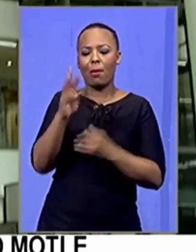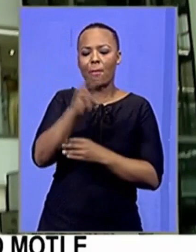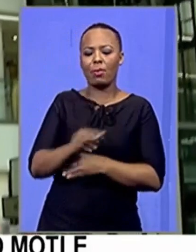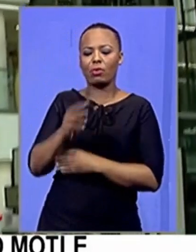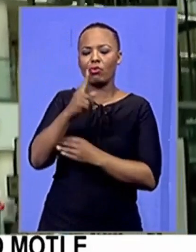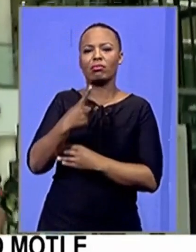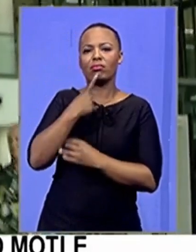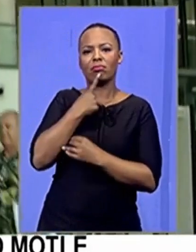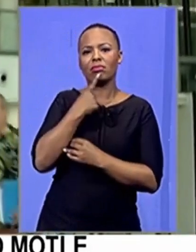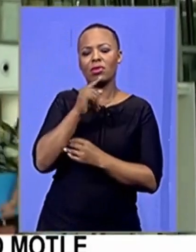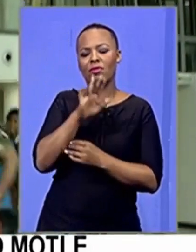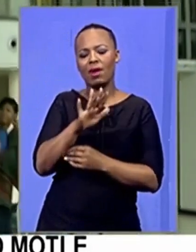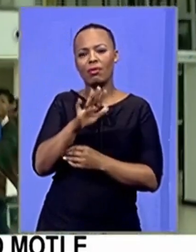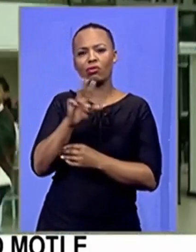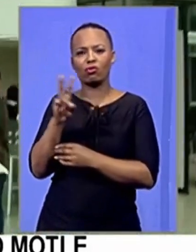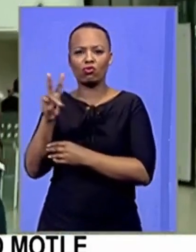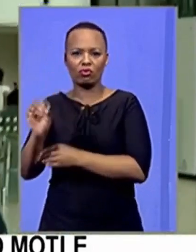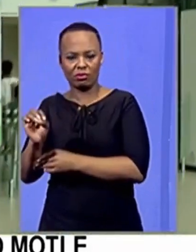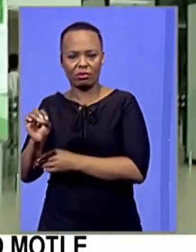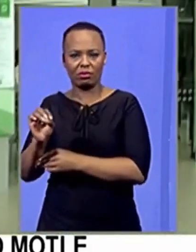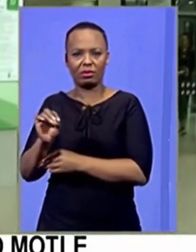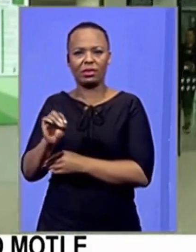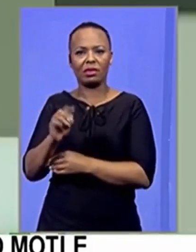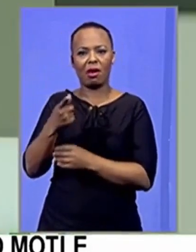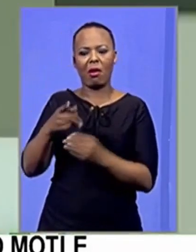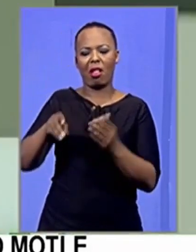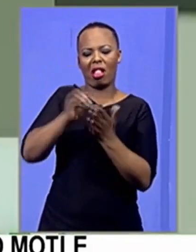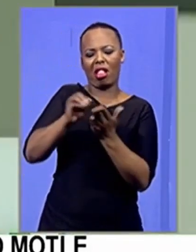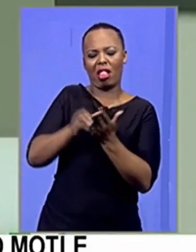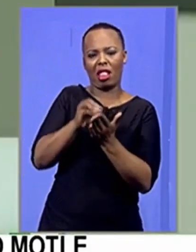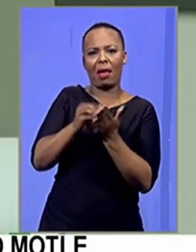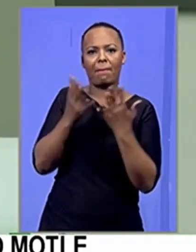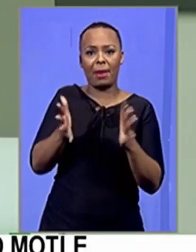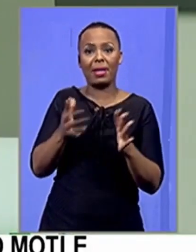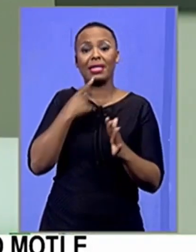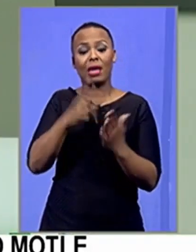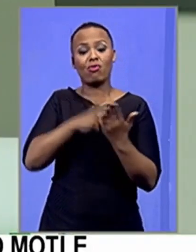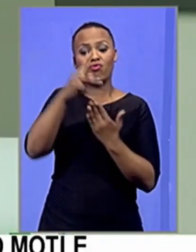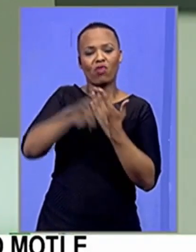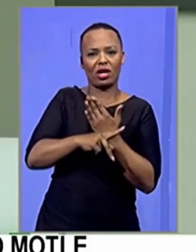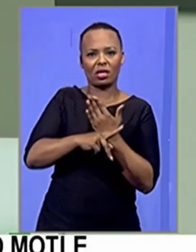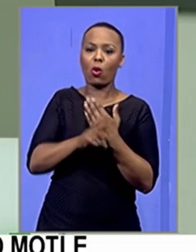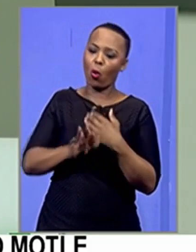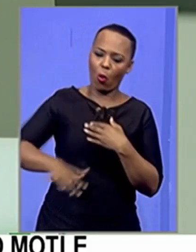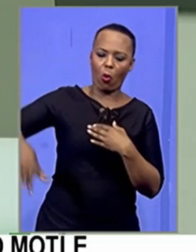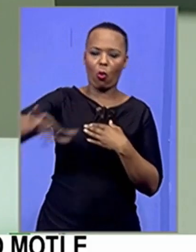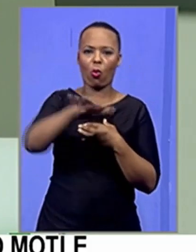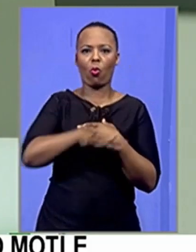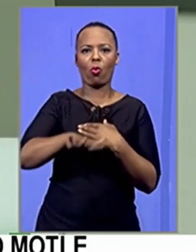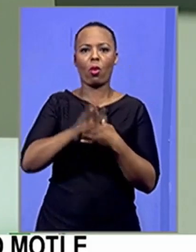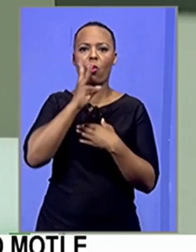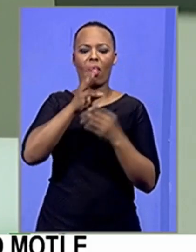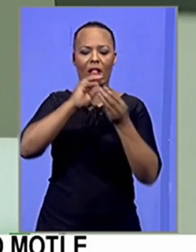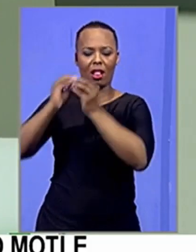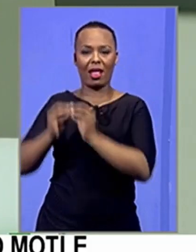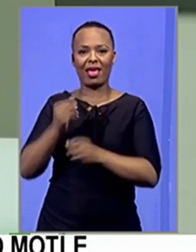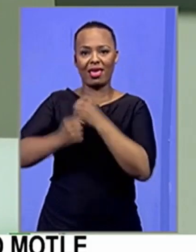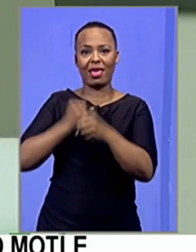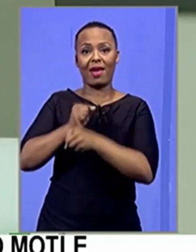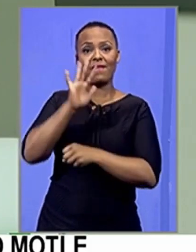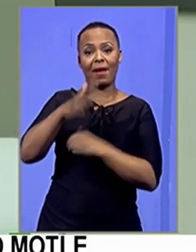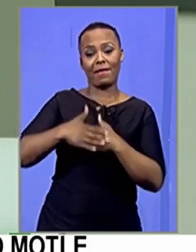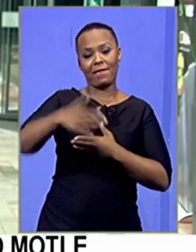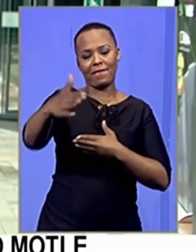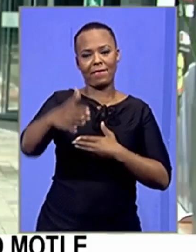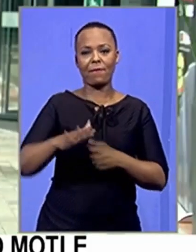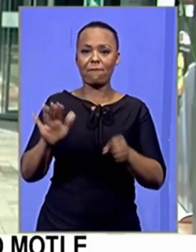dikete di le 120. A re ba solofetse go etsa projeke eno gotlhelele mo dingwageng tse di tlhano tse di tlang. All